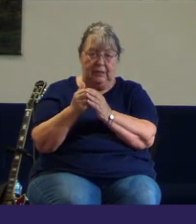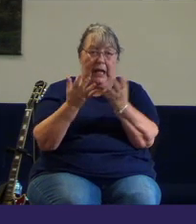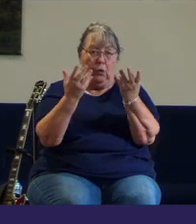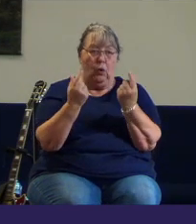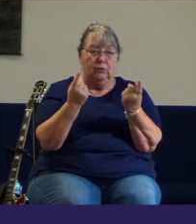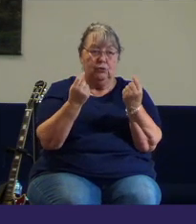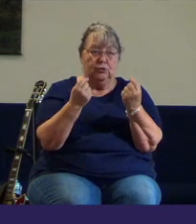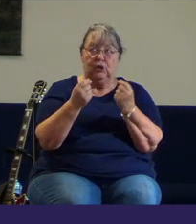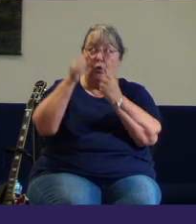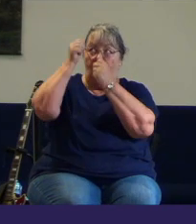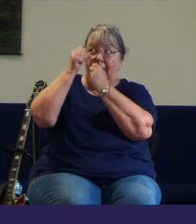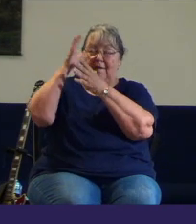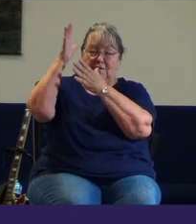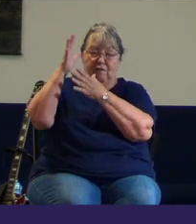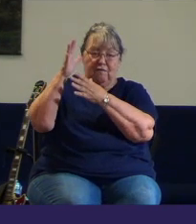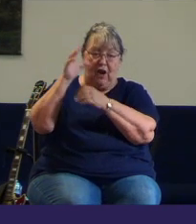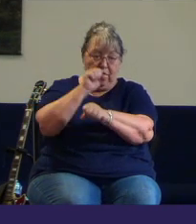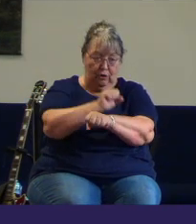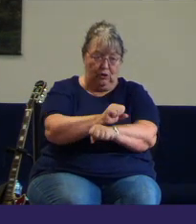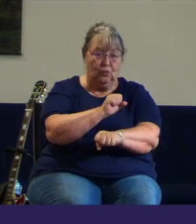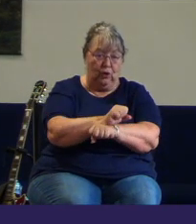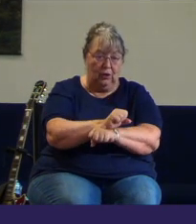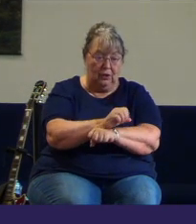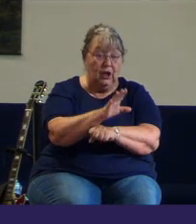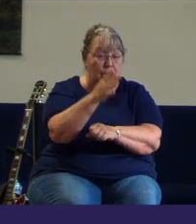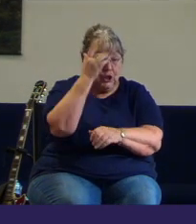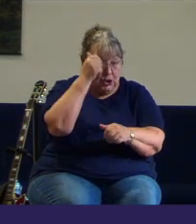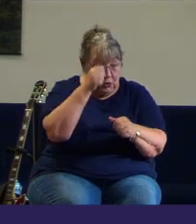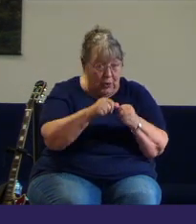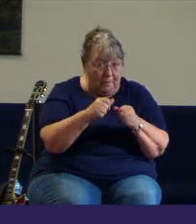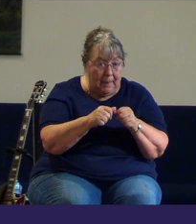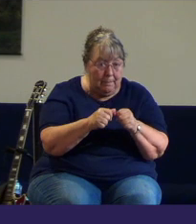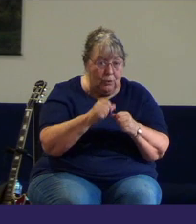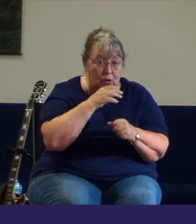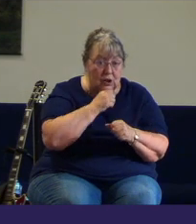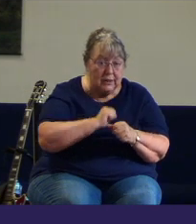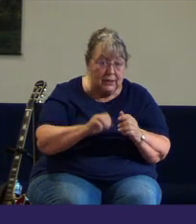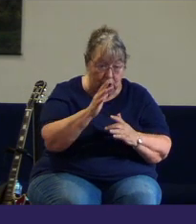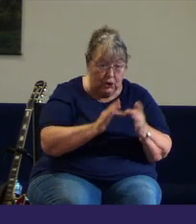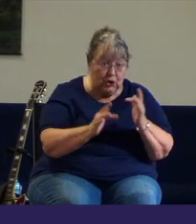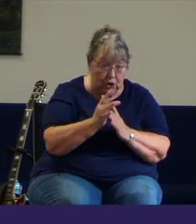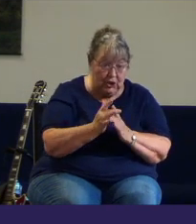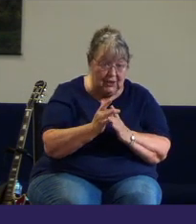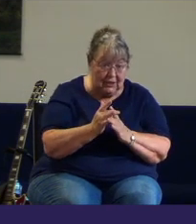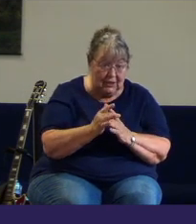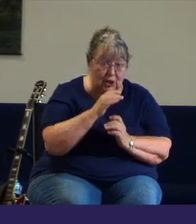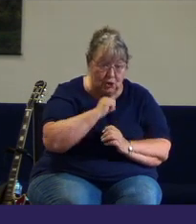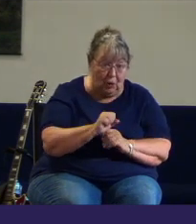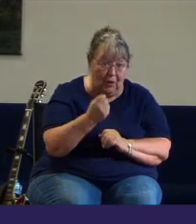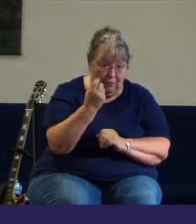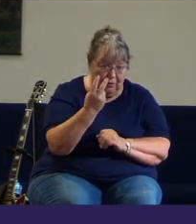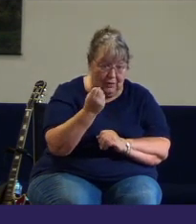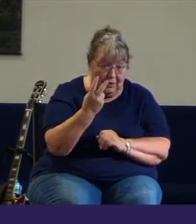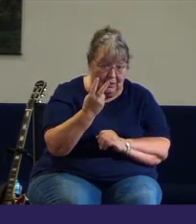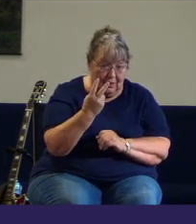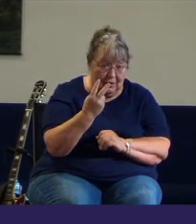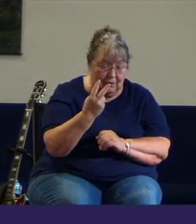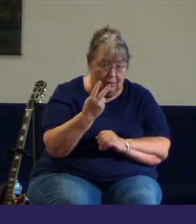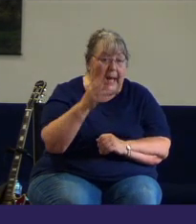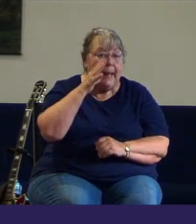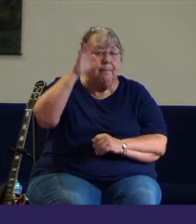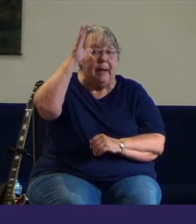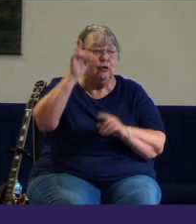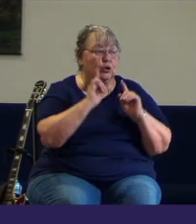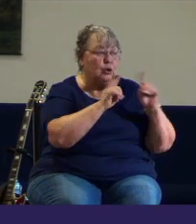business right from the very beginning. You remember Jesus was 12 years old, right? He's 12 years old. His parents go to